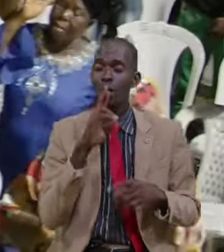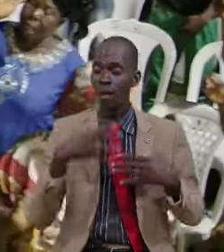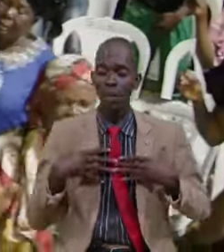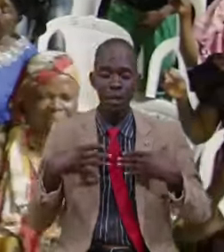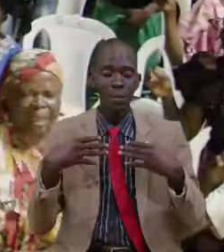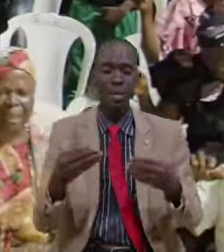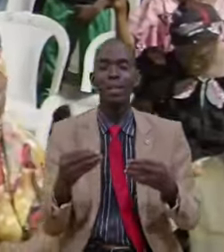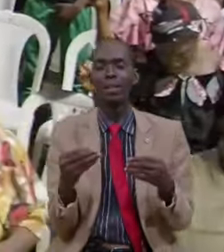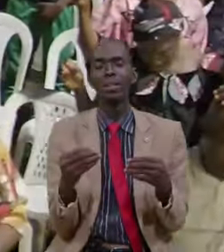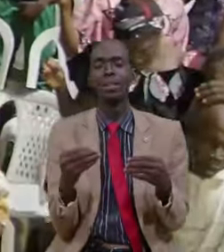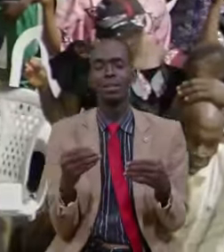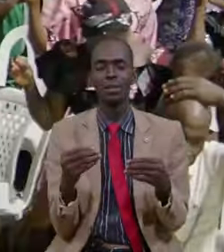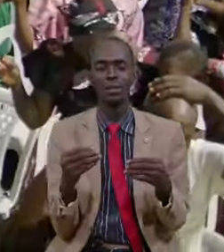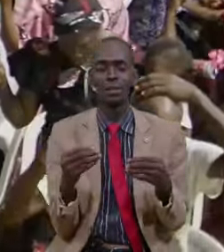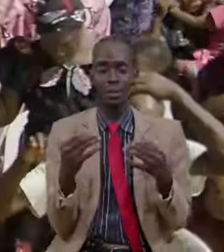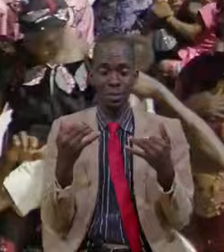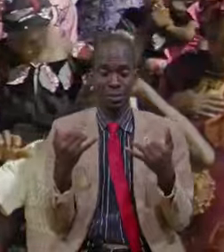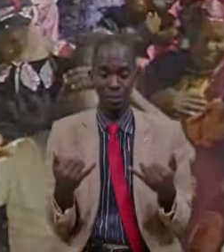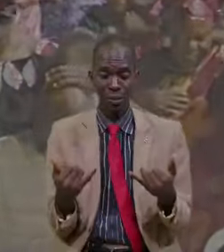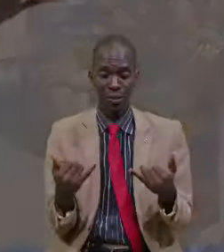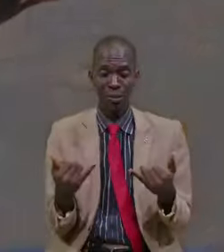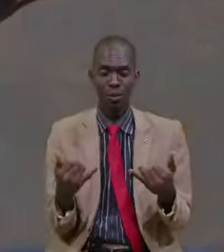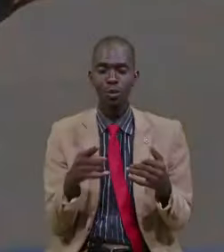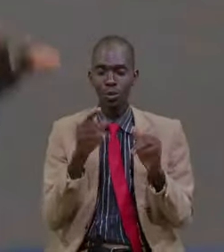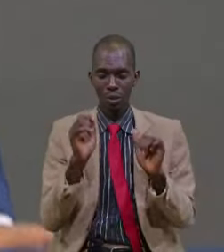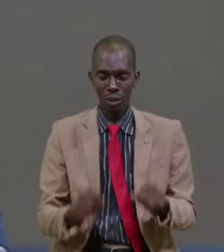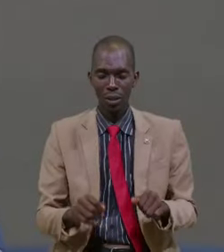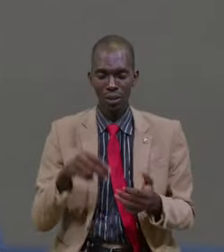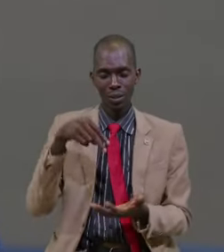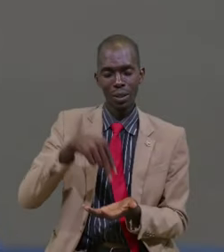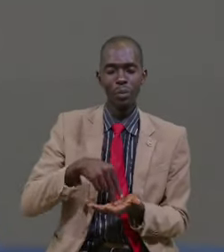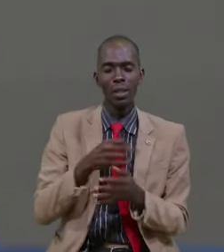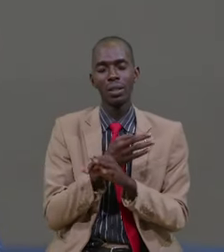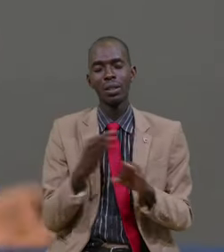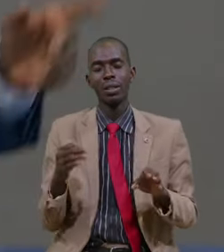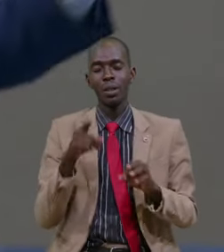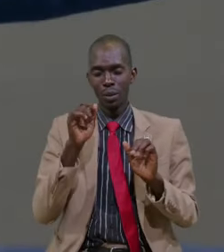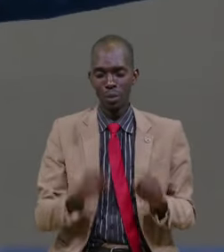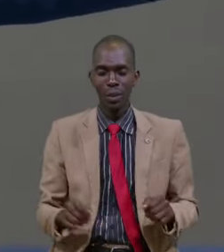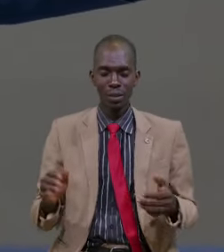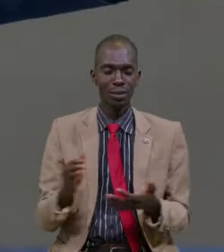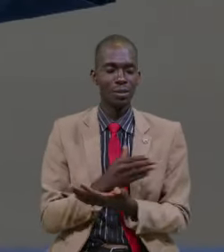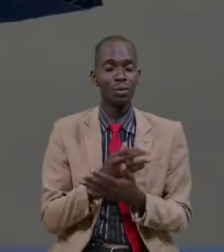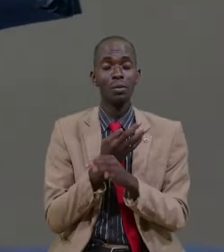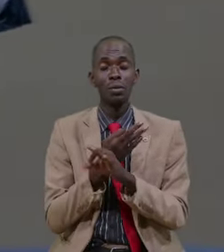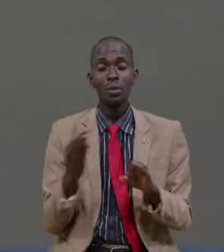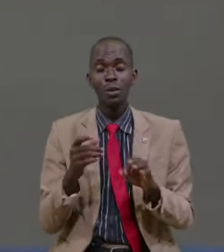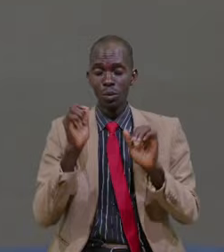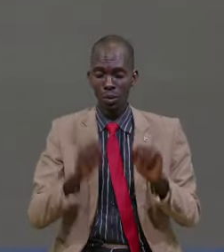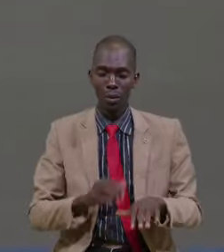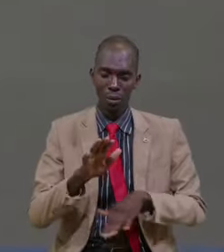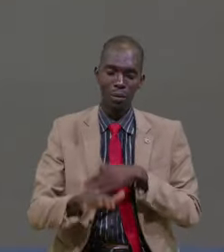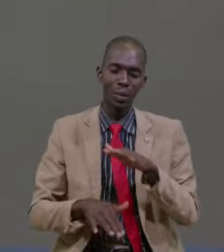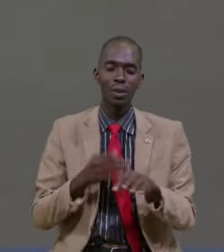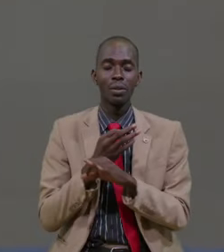healed. Now you can stand free. You can sit free. You can walk free.